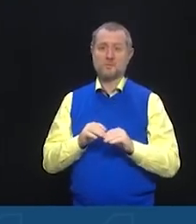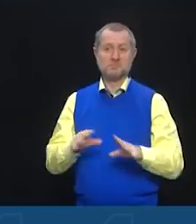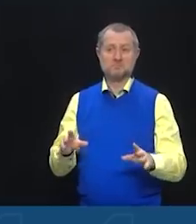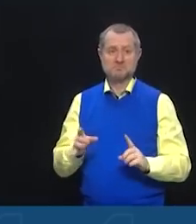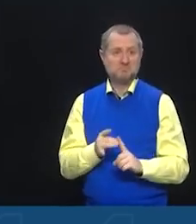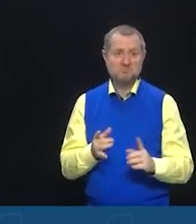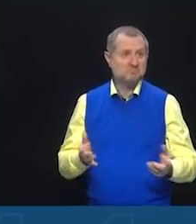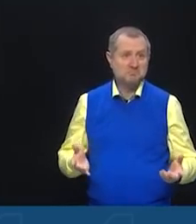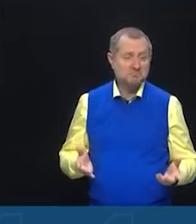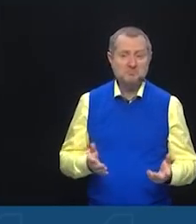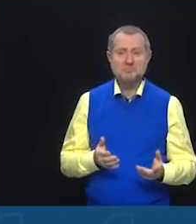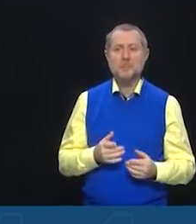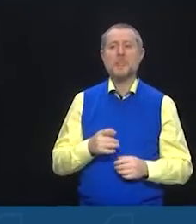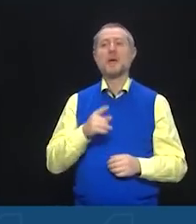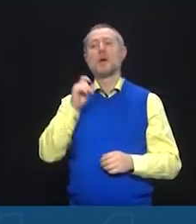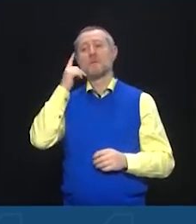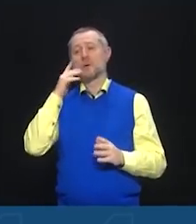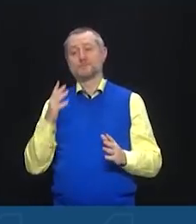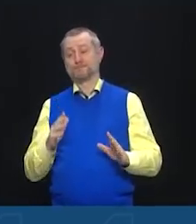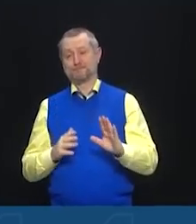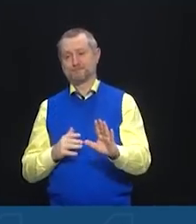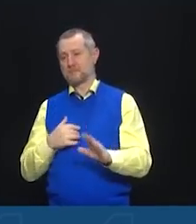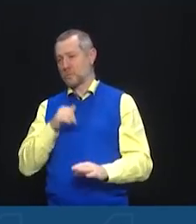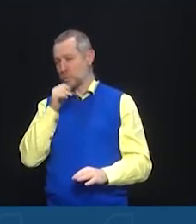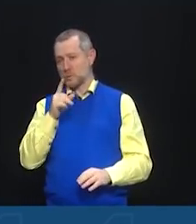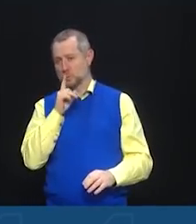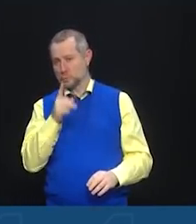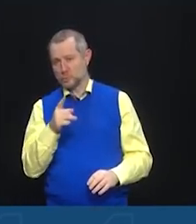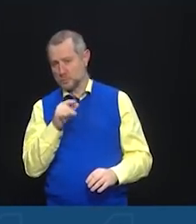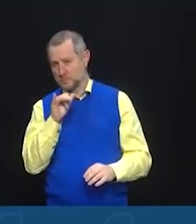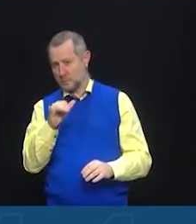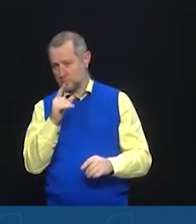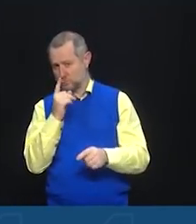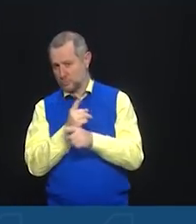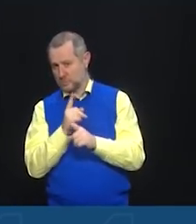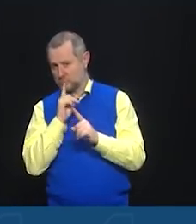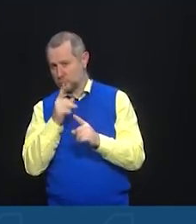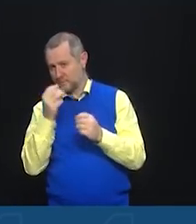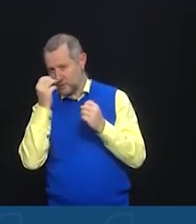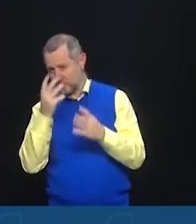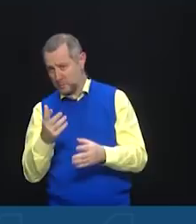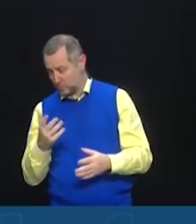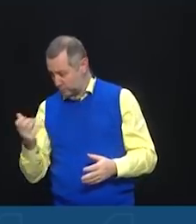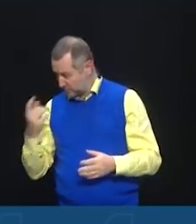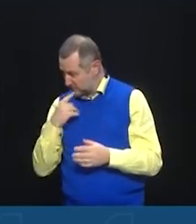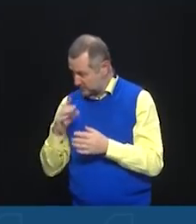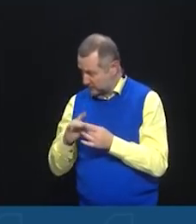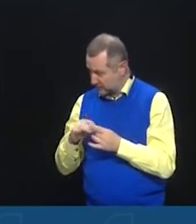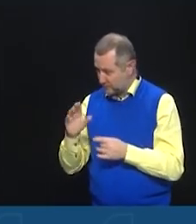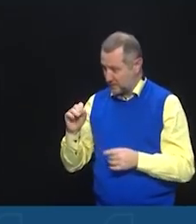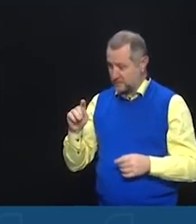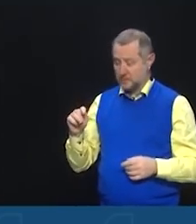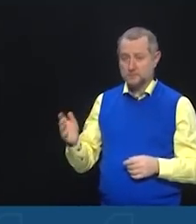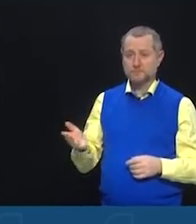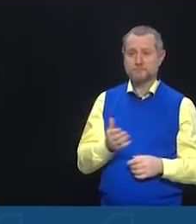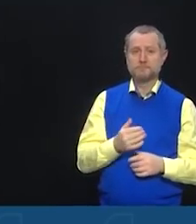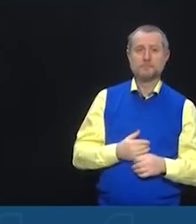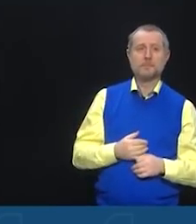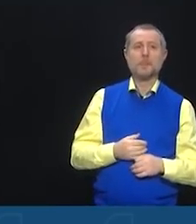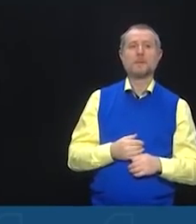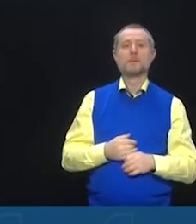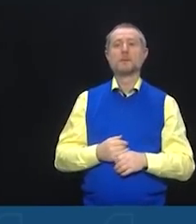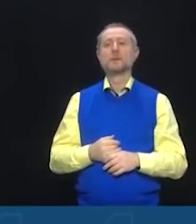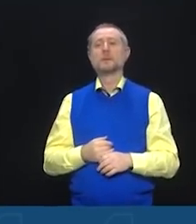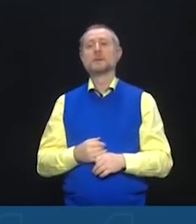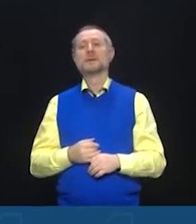standing by that assumption. I'm not sure the genesis of that information. Dr. Bass, you want to comment on that? Sure. I think it's